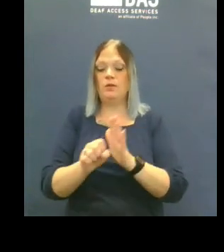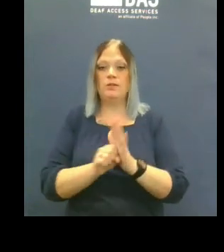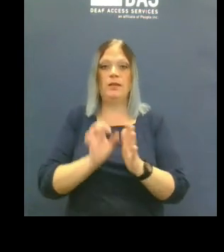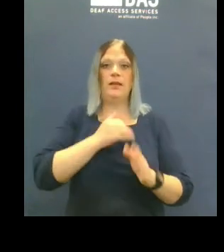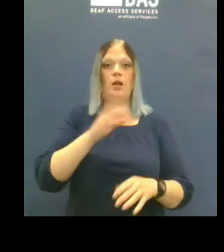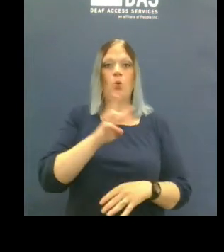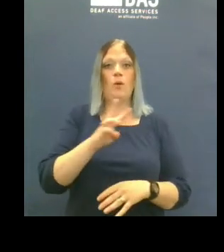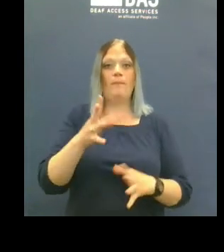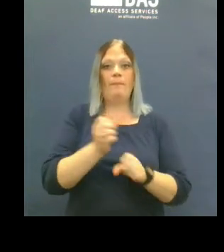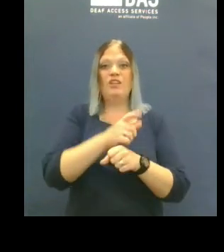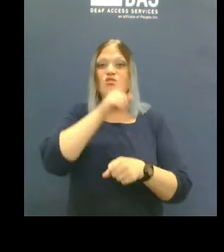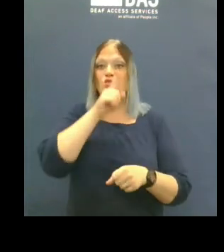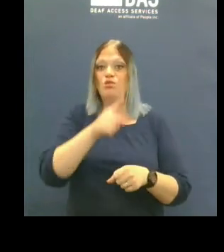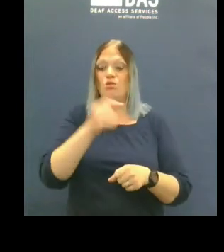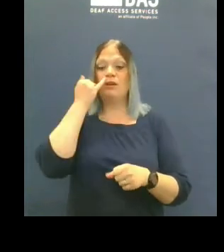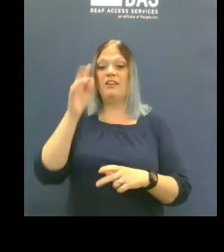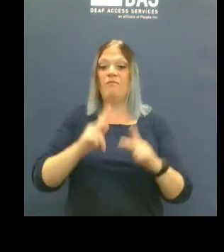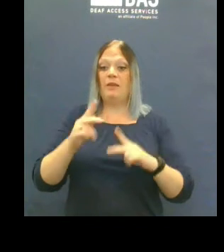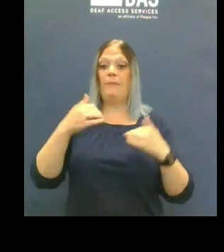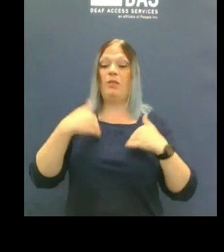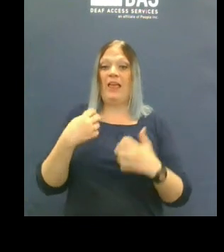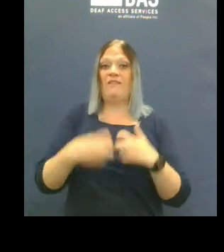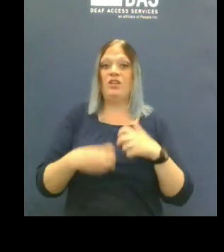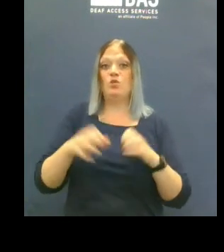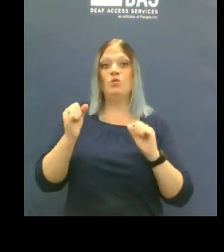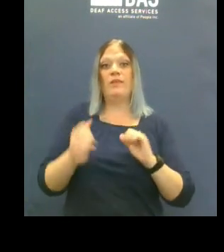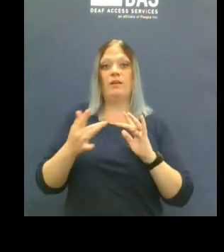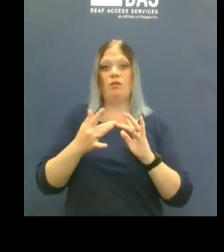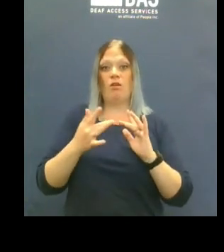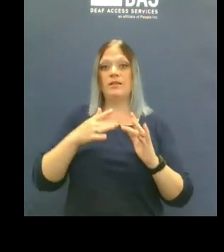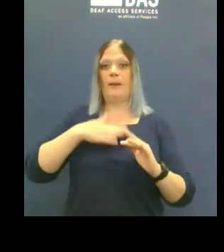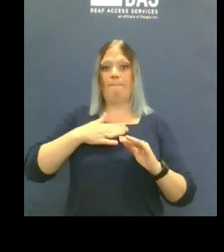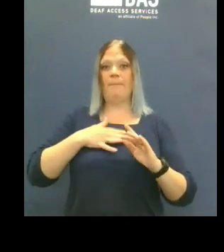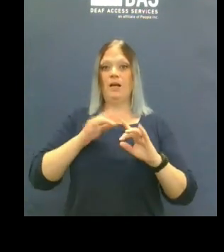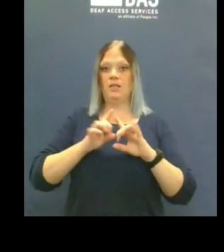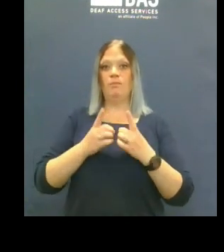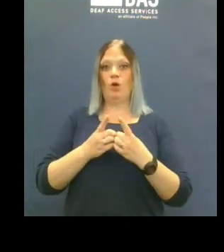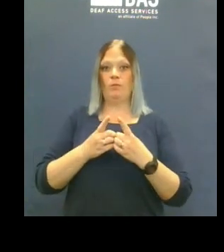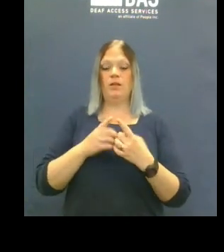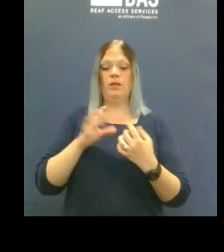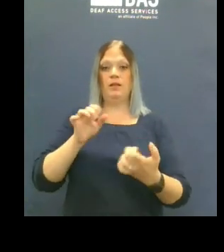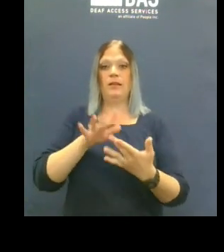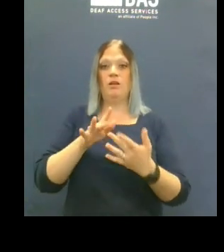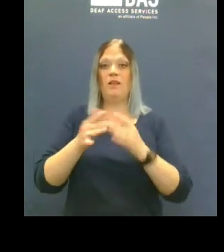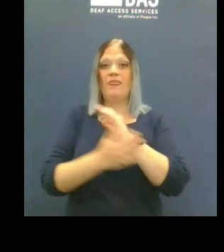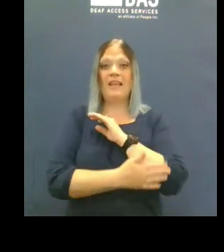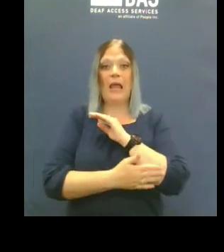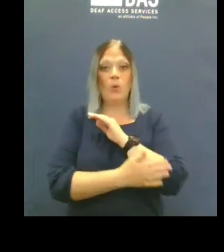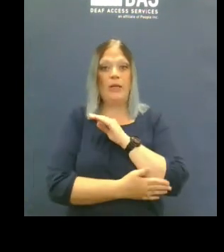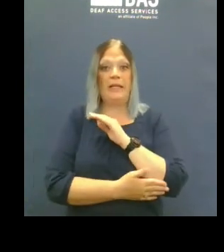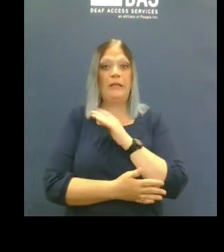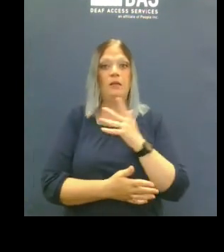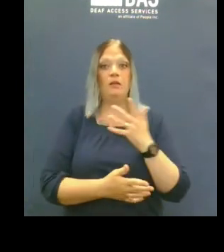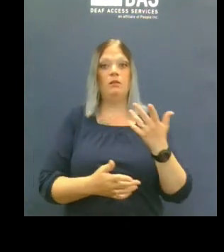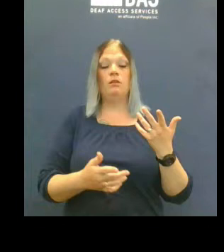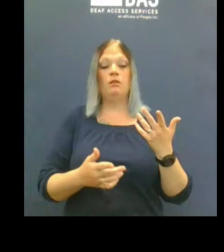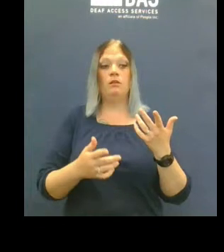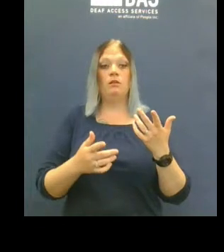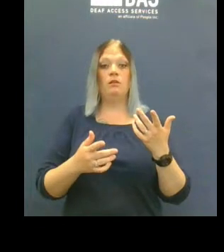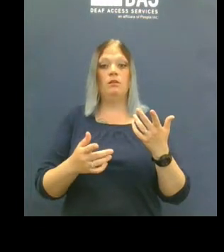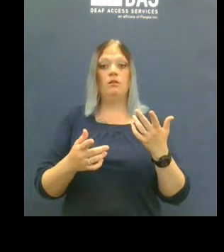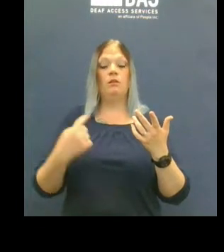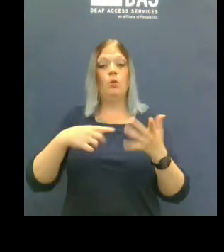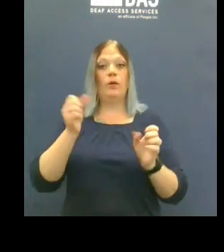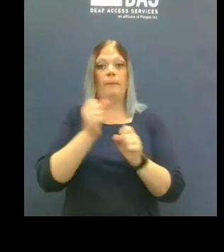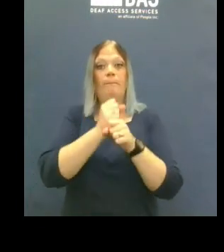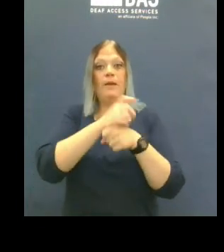and I just want to make sure that if people do have issues, they can contact my department, they can contact the county, so that we can make sure